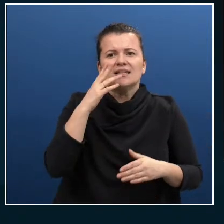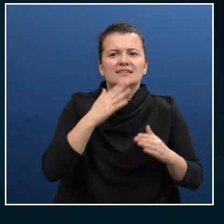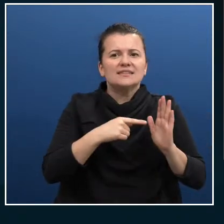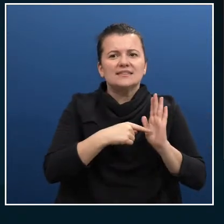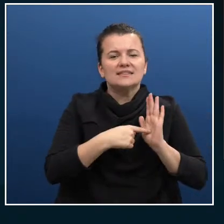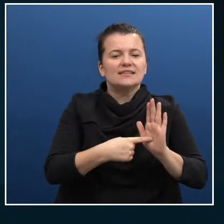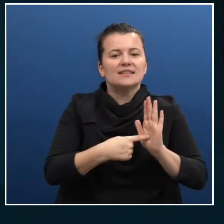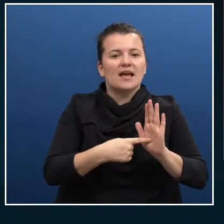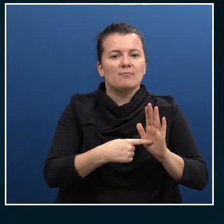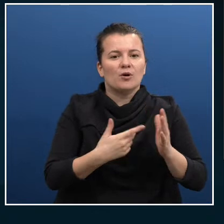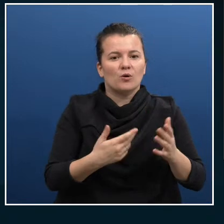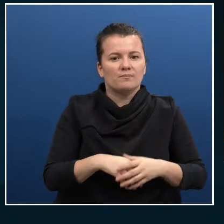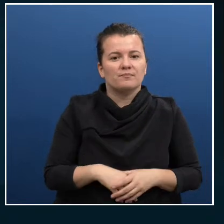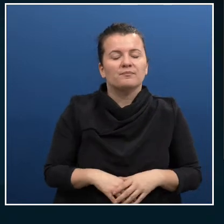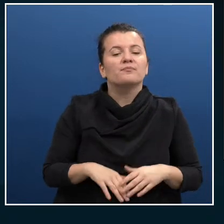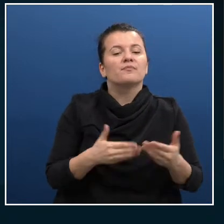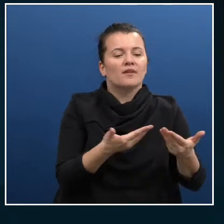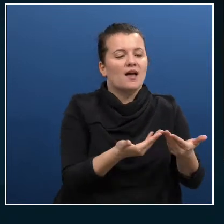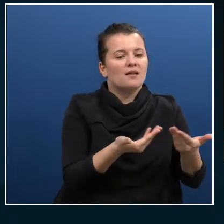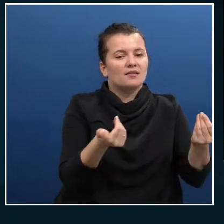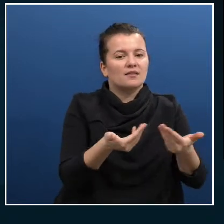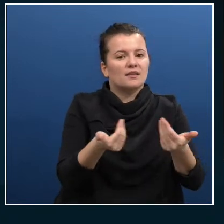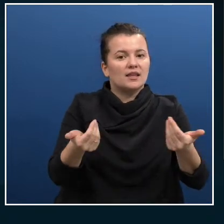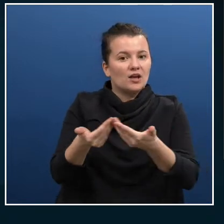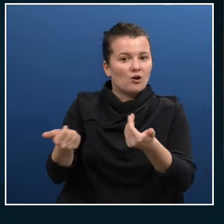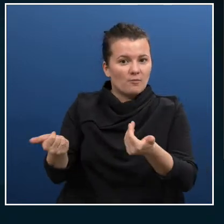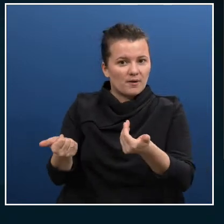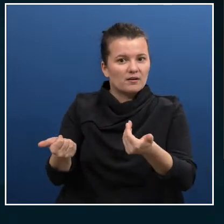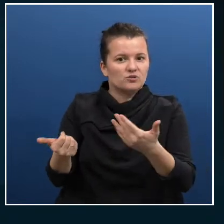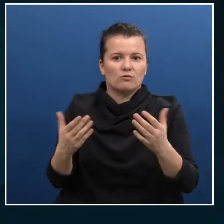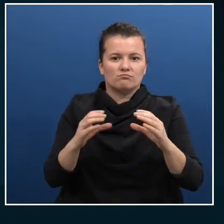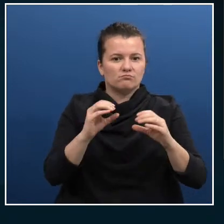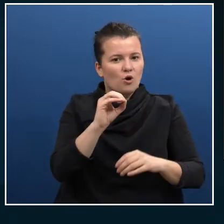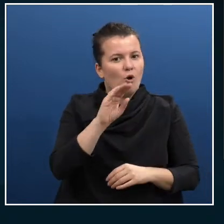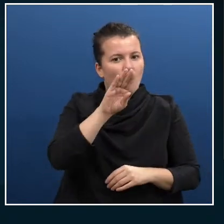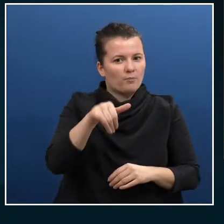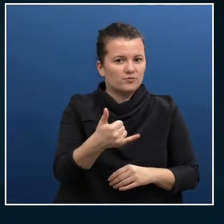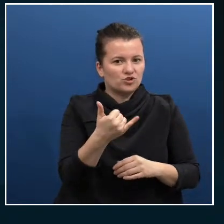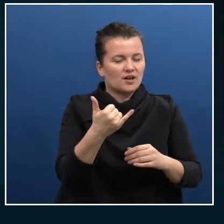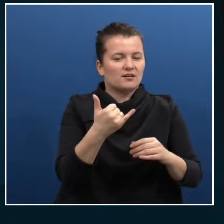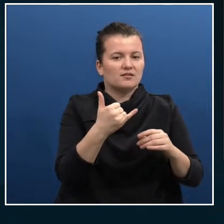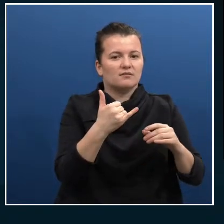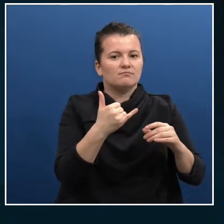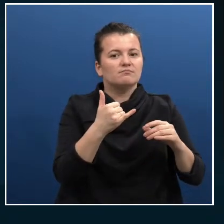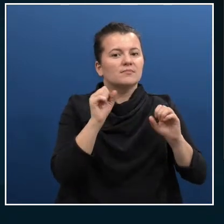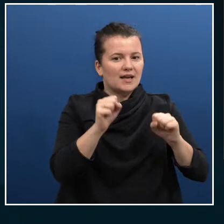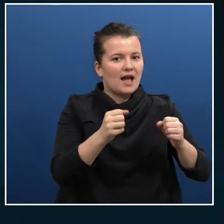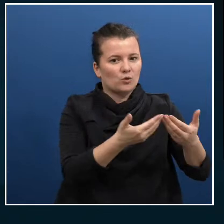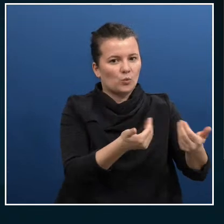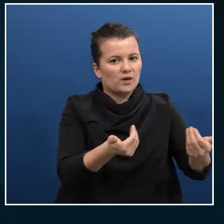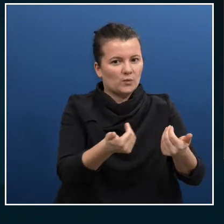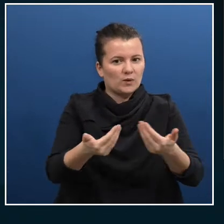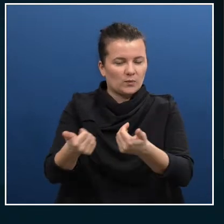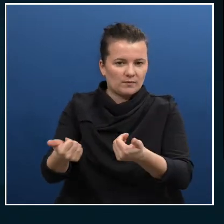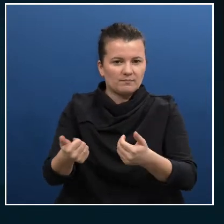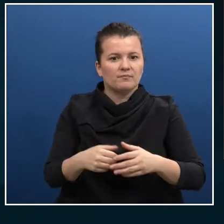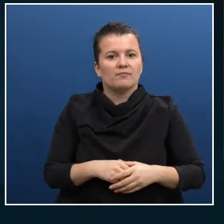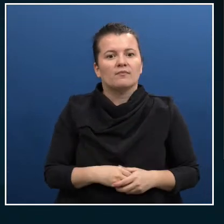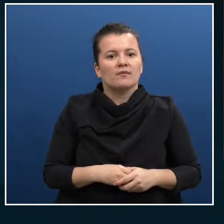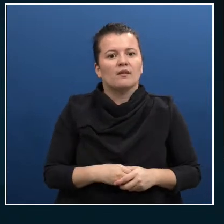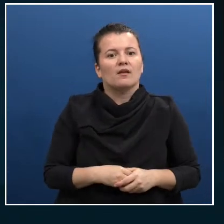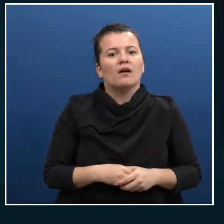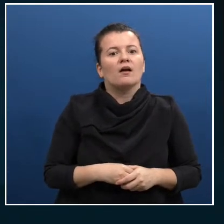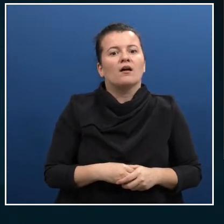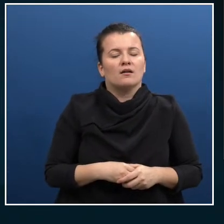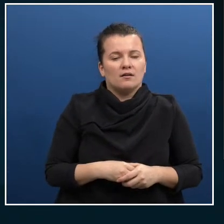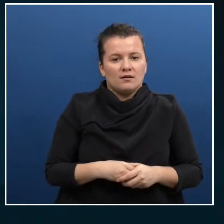the decompiling of these objects to also show you that that is possible. So instead of starting and the actual deployment